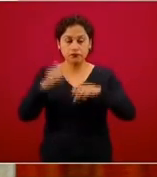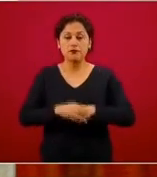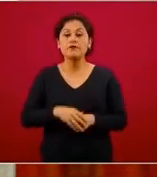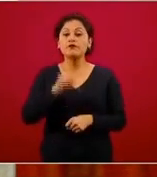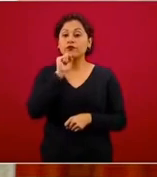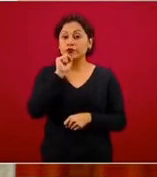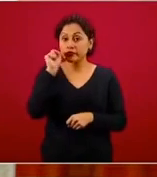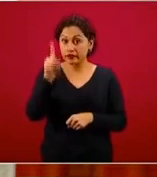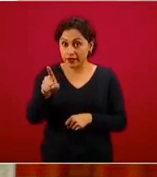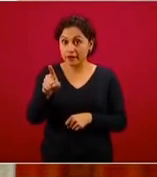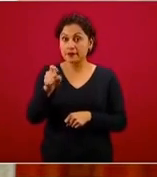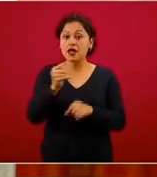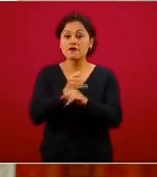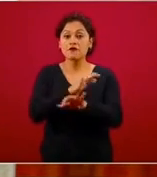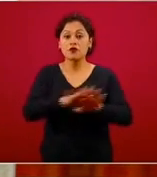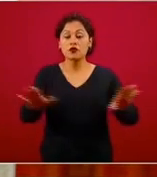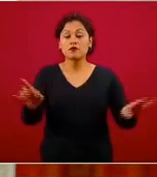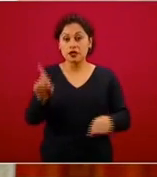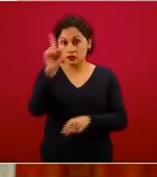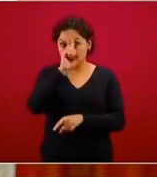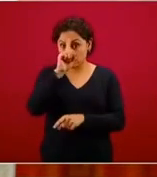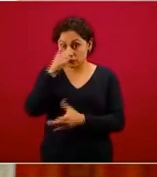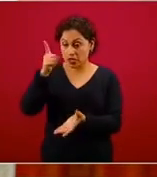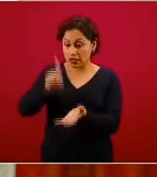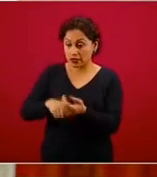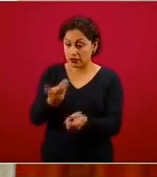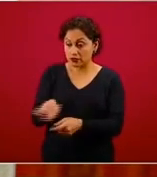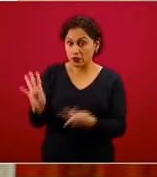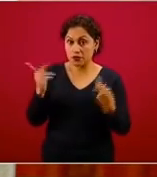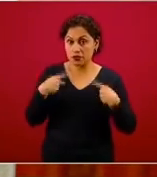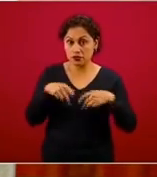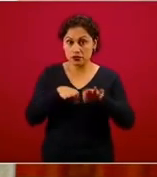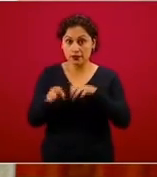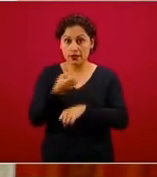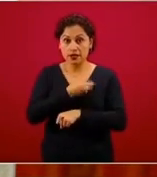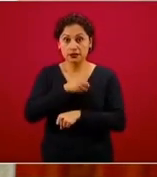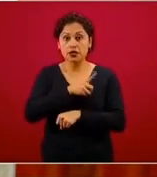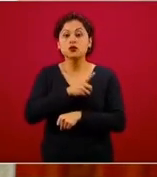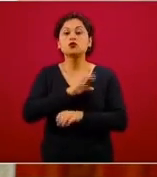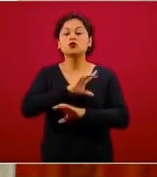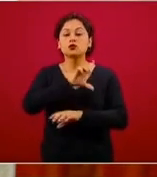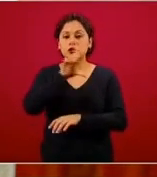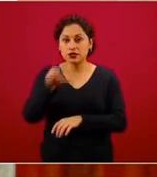coronavirus.gov.mx. And it's also in a